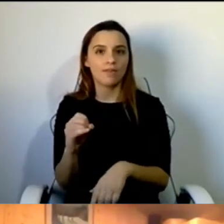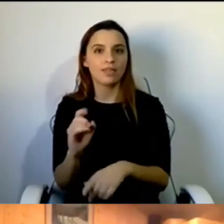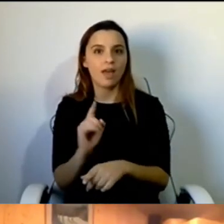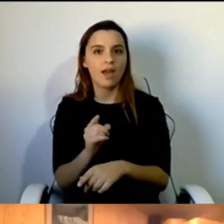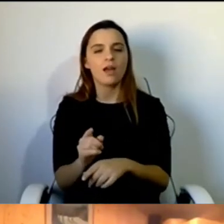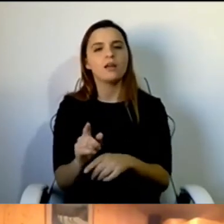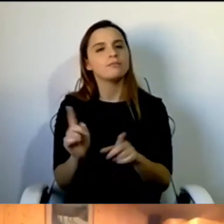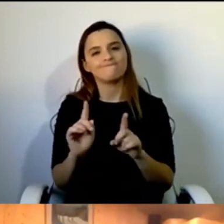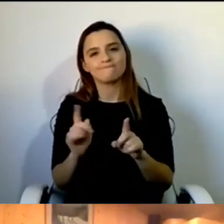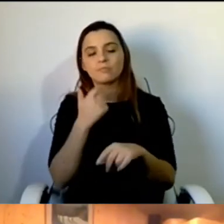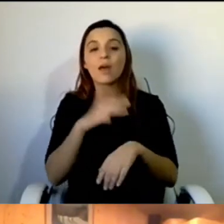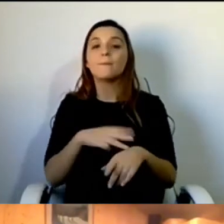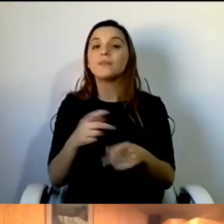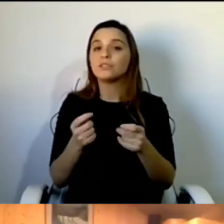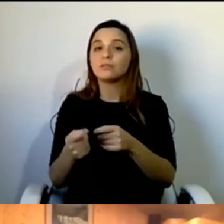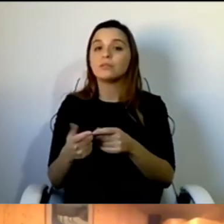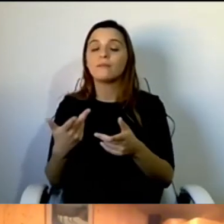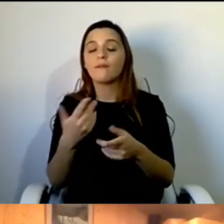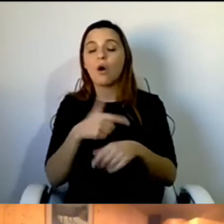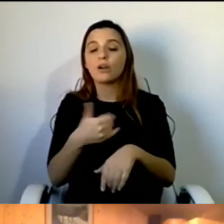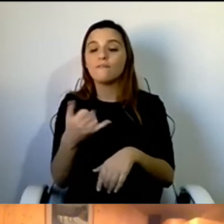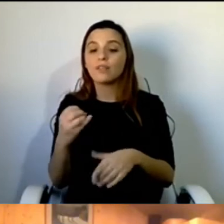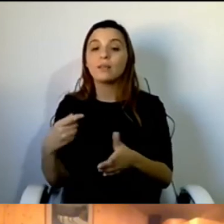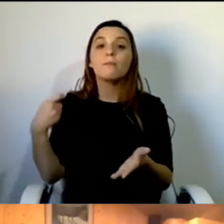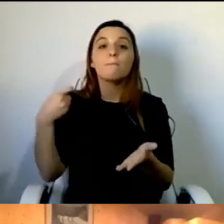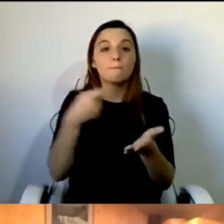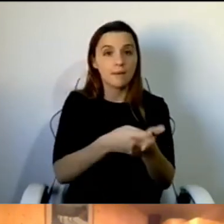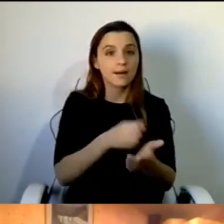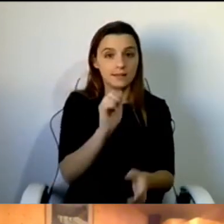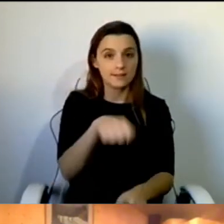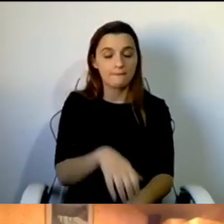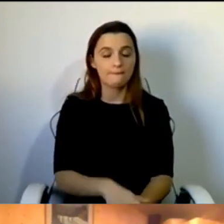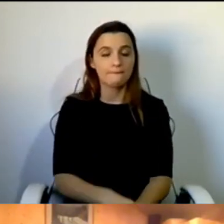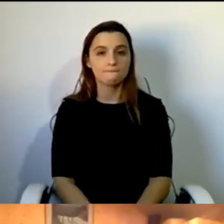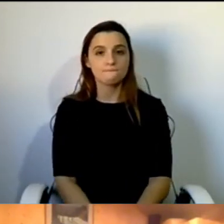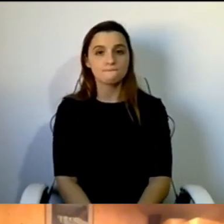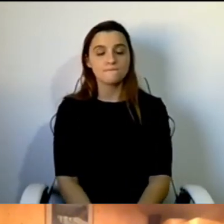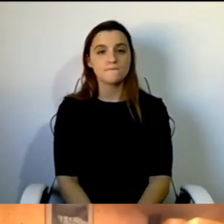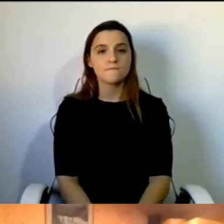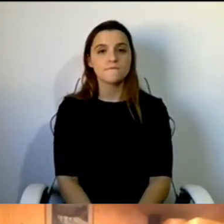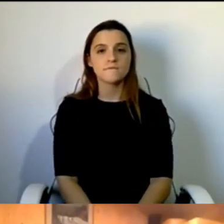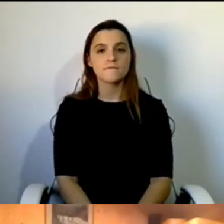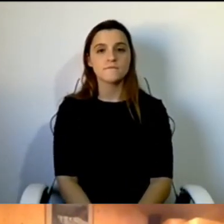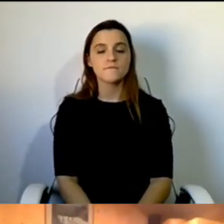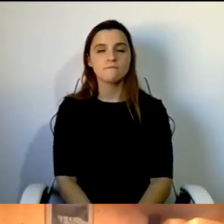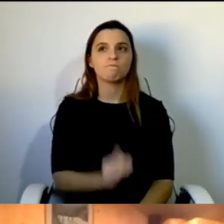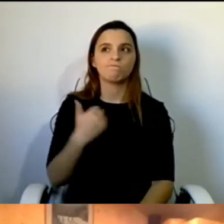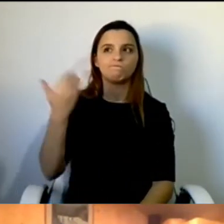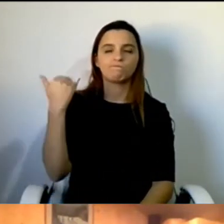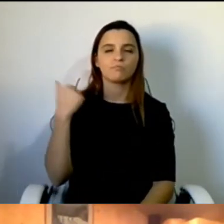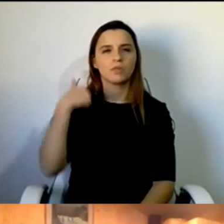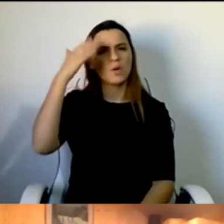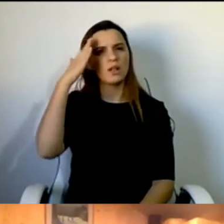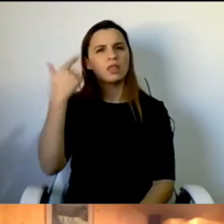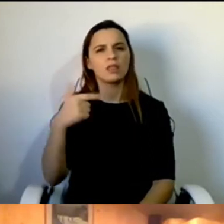got much more, for example. I had in those days, I think around 90 hours per week, and I qualified